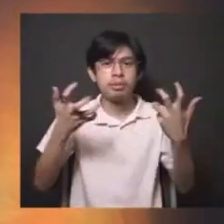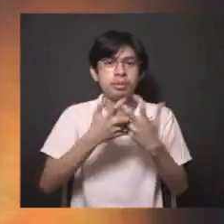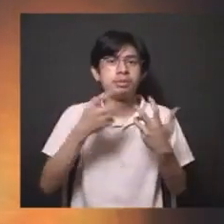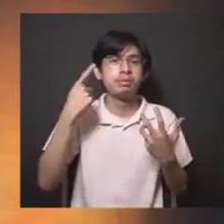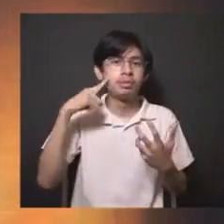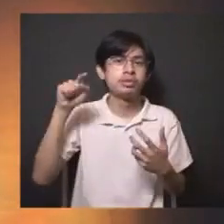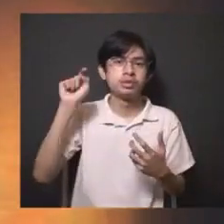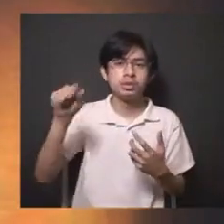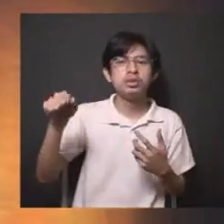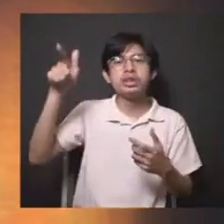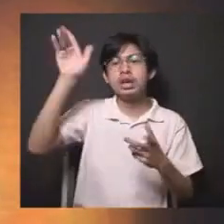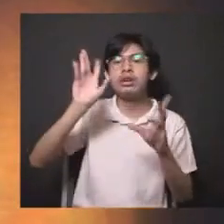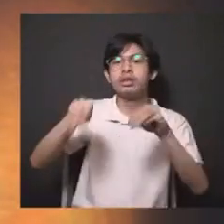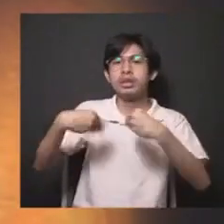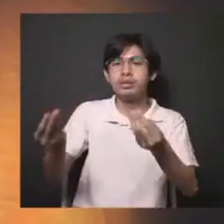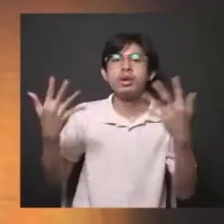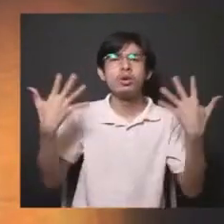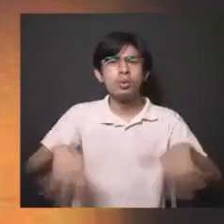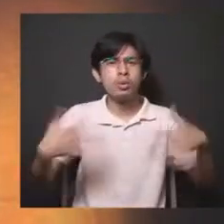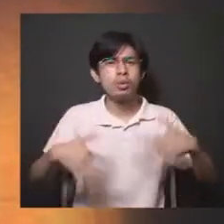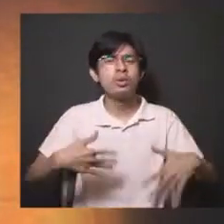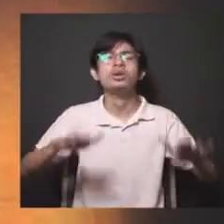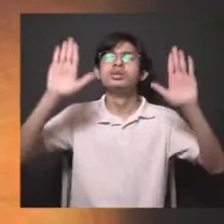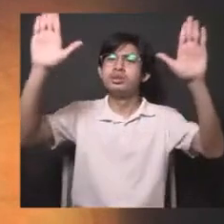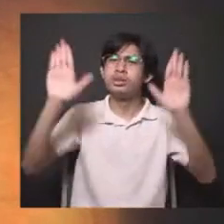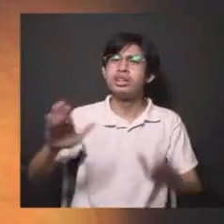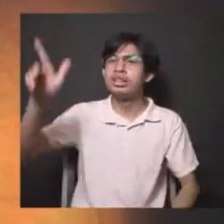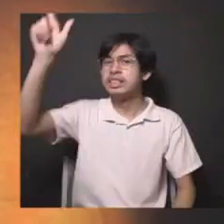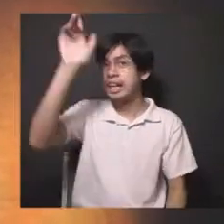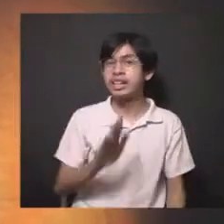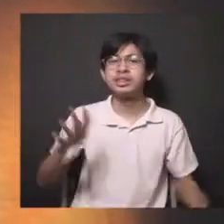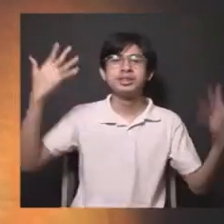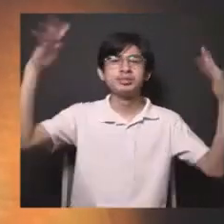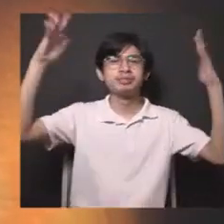God? Can we clap our hands for our God?